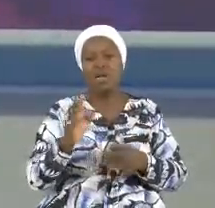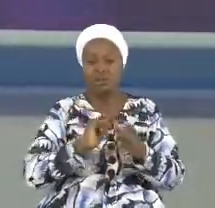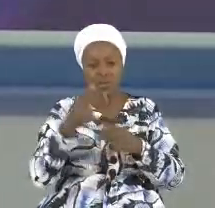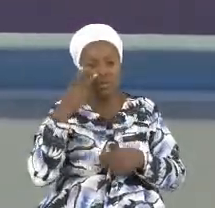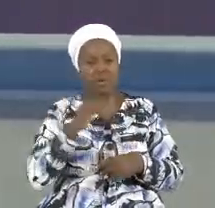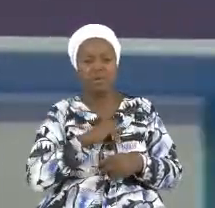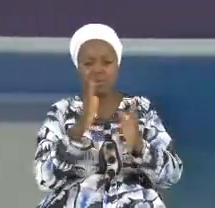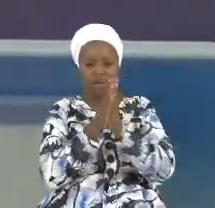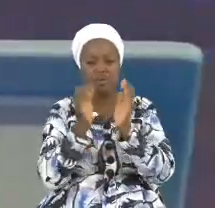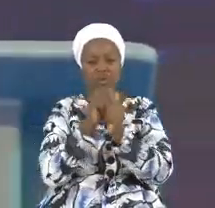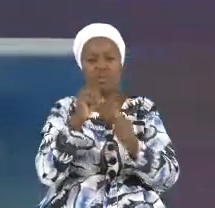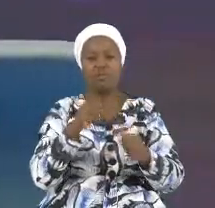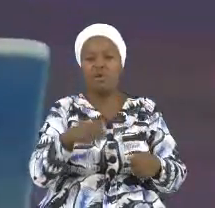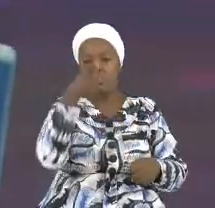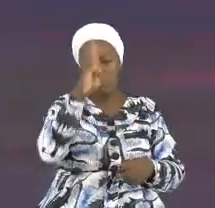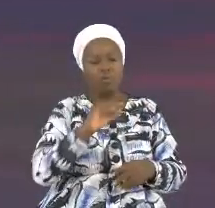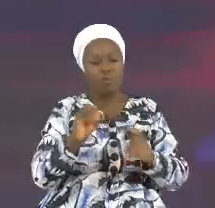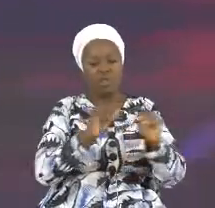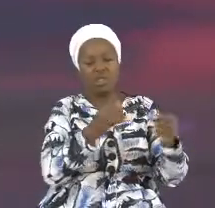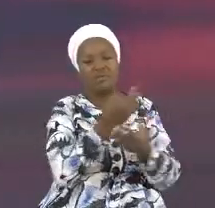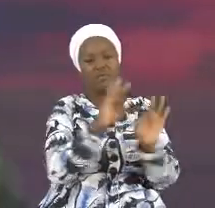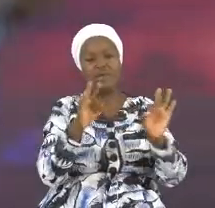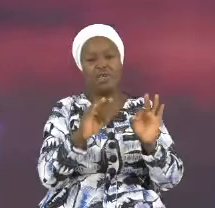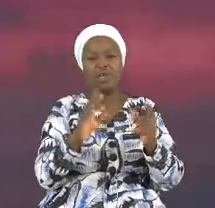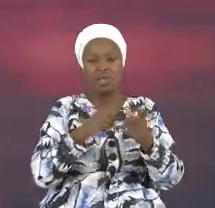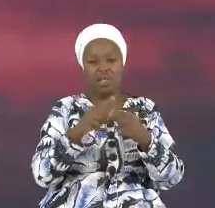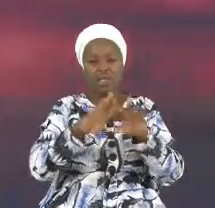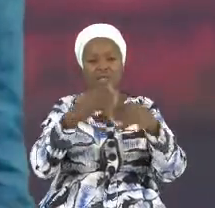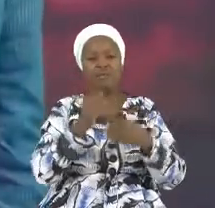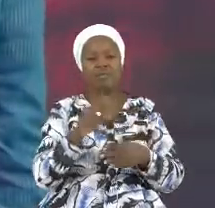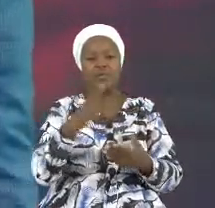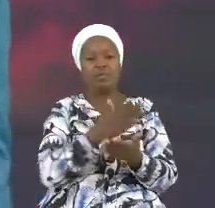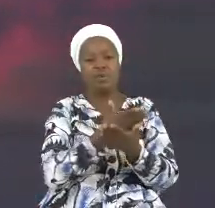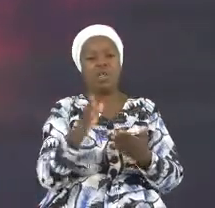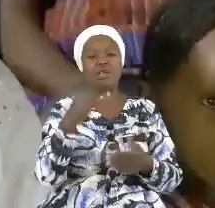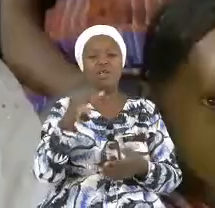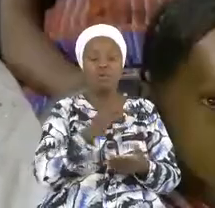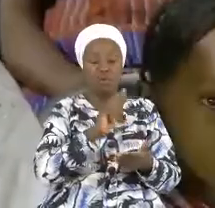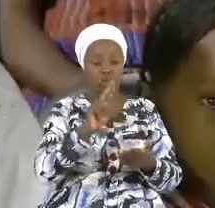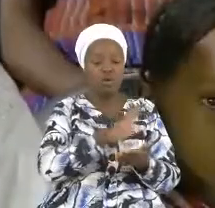him holiness of life, like he will give you tonight.